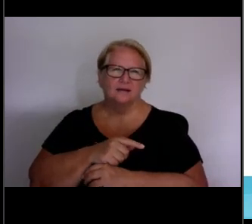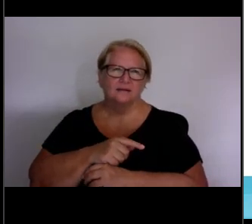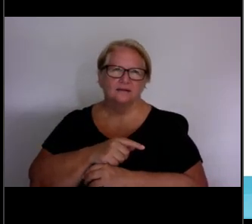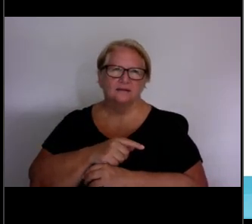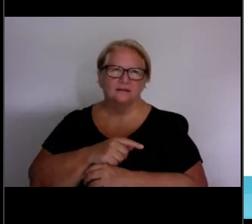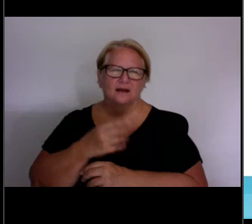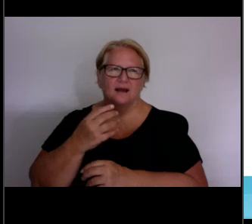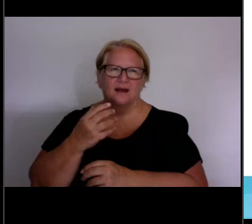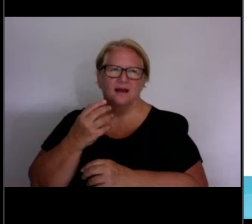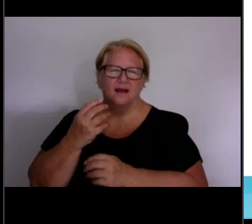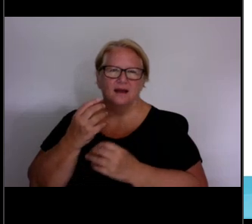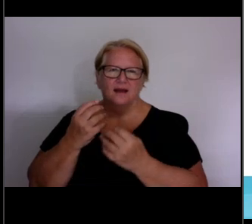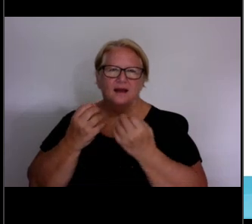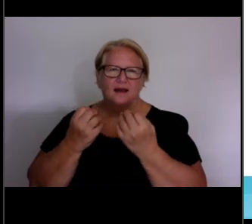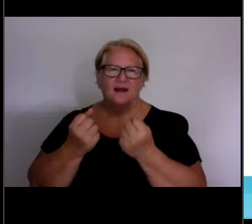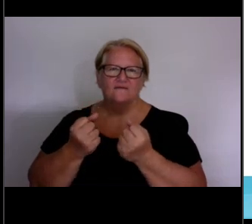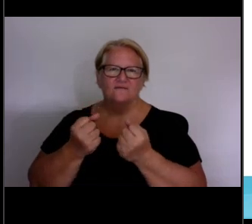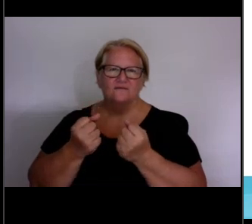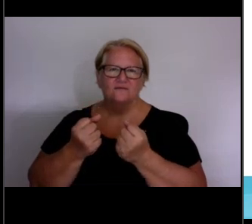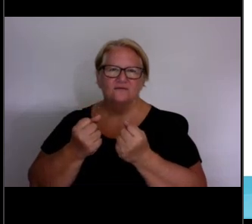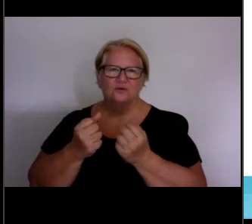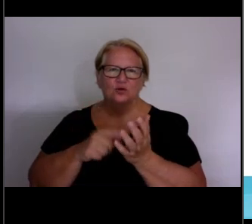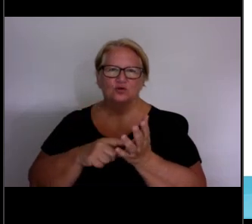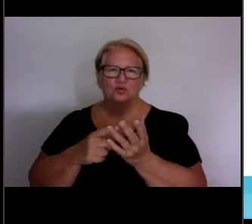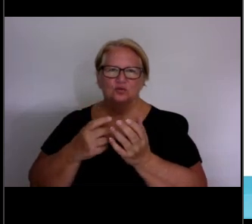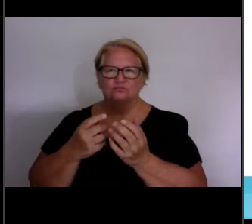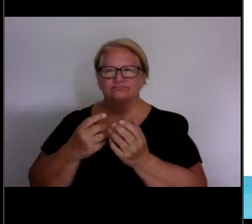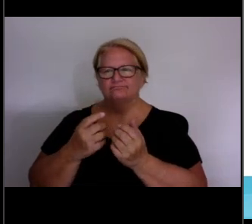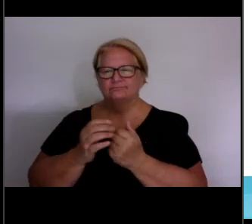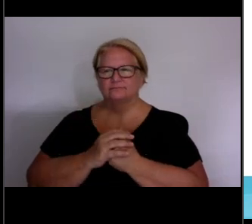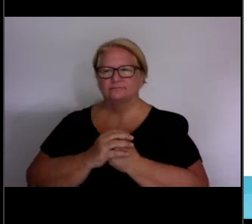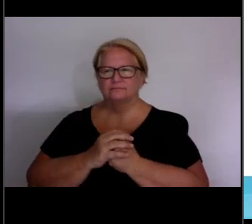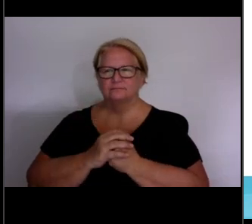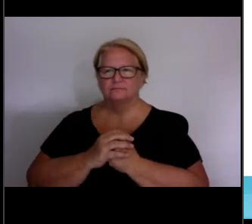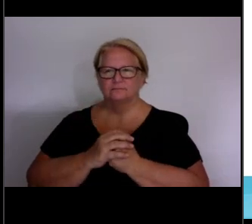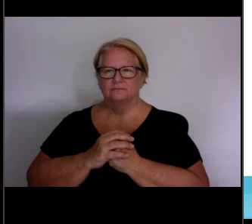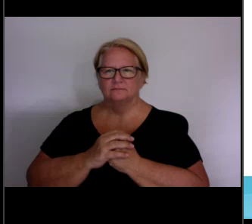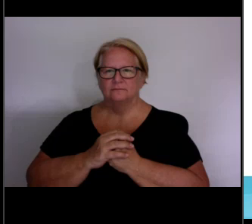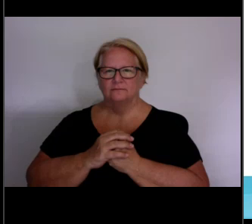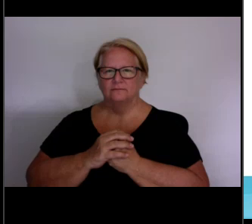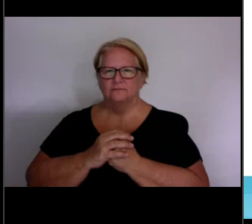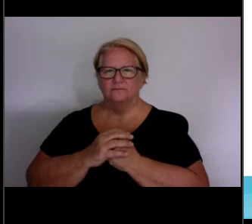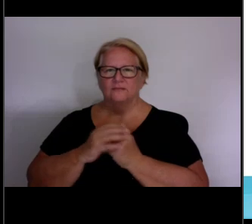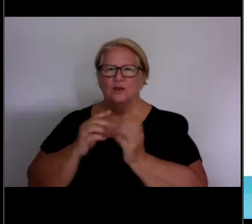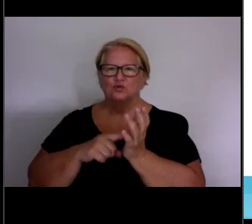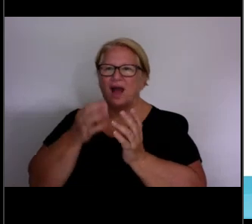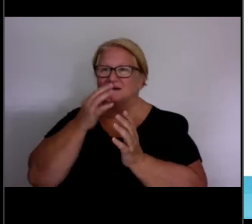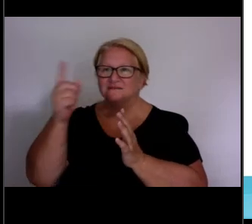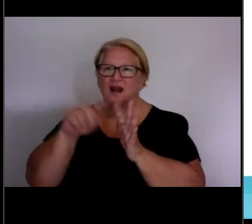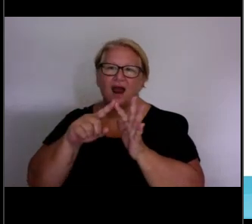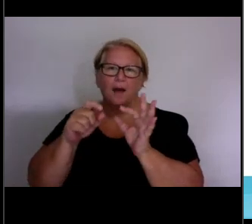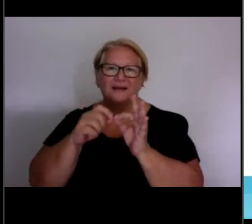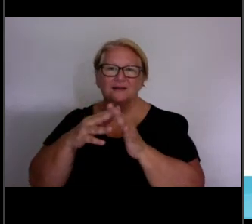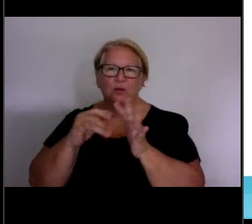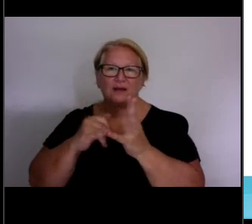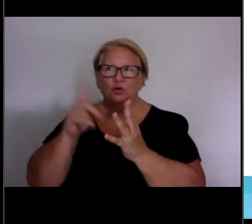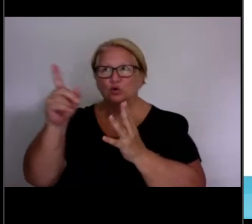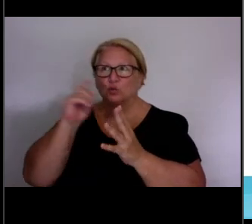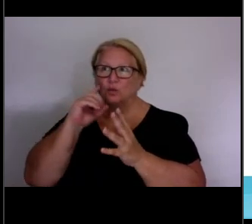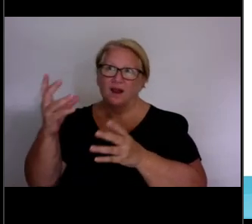getting that chain to invest time for such a small